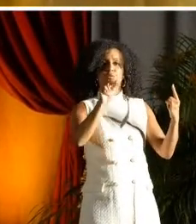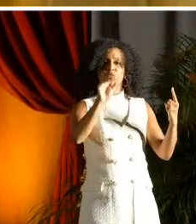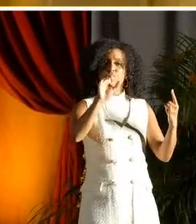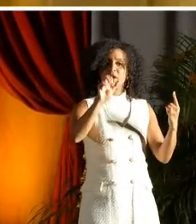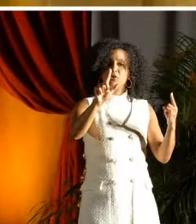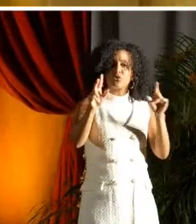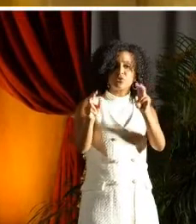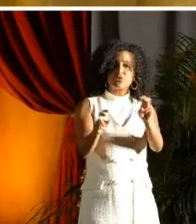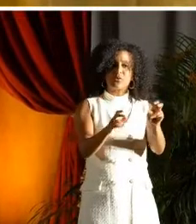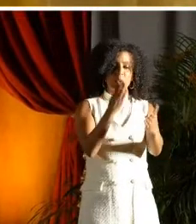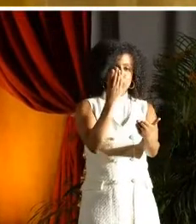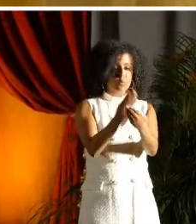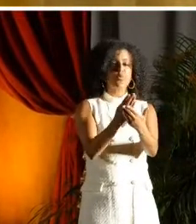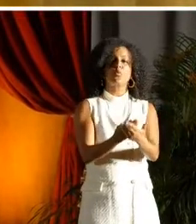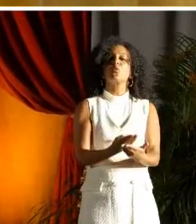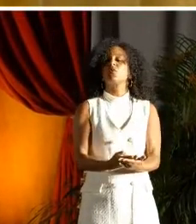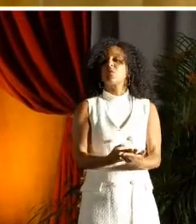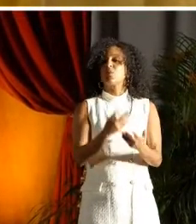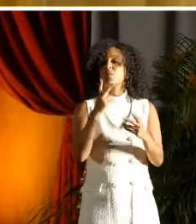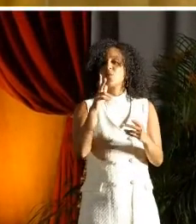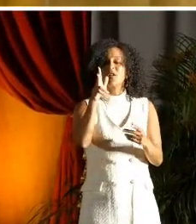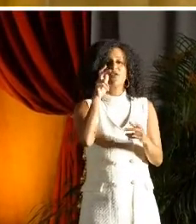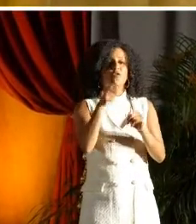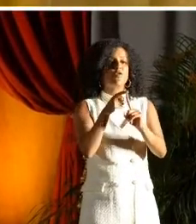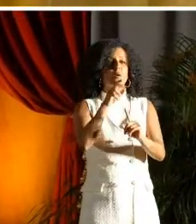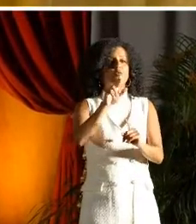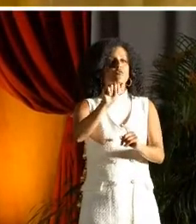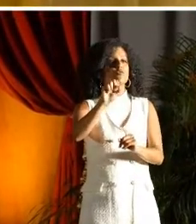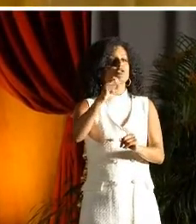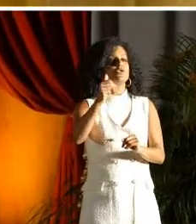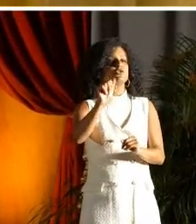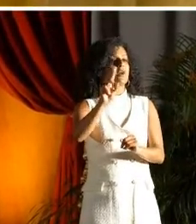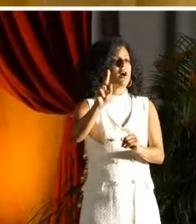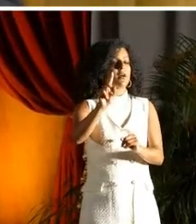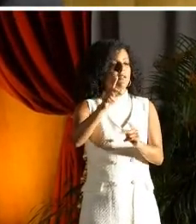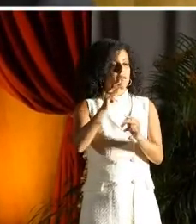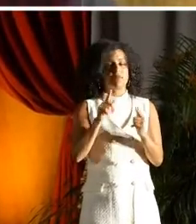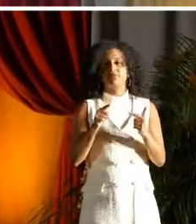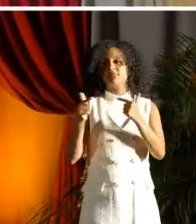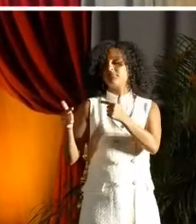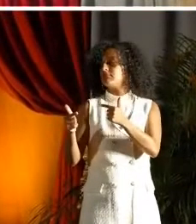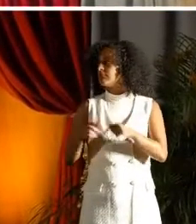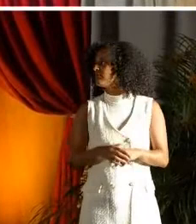Derrick, just quick riff on that, and then I'm going to hear from Rashad and then go to you.